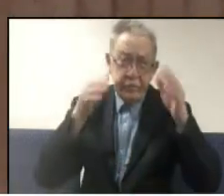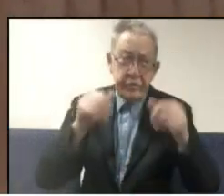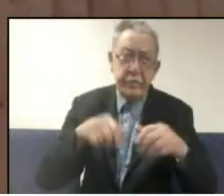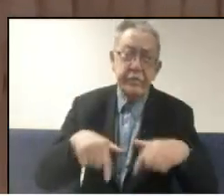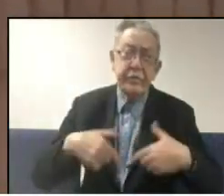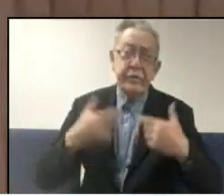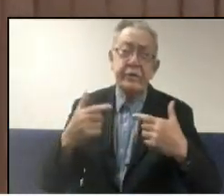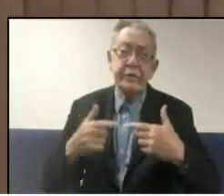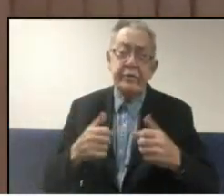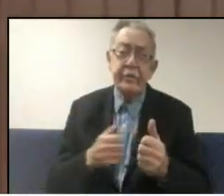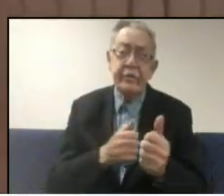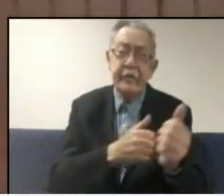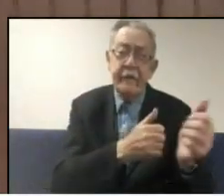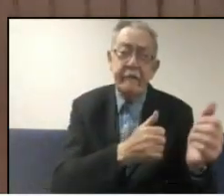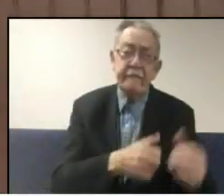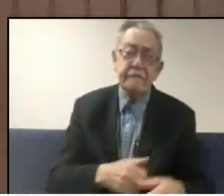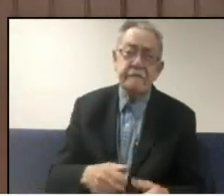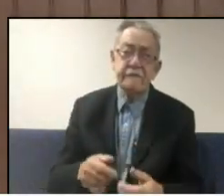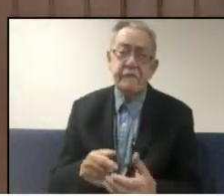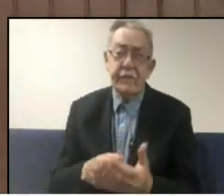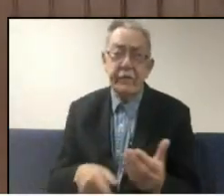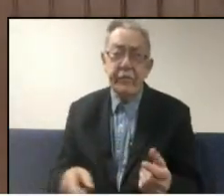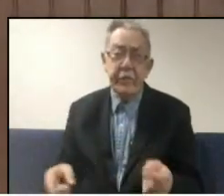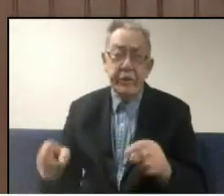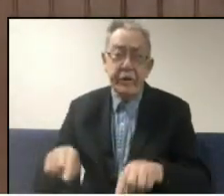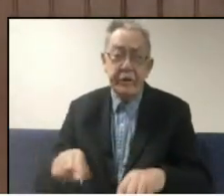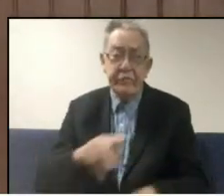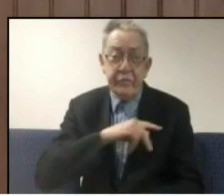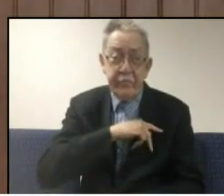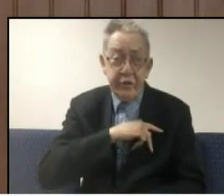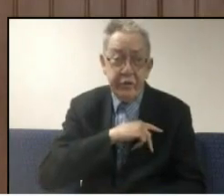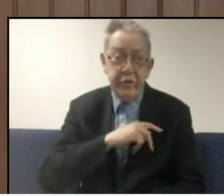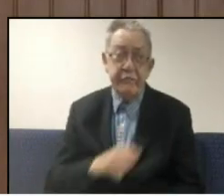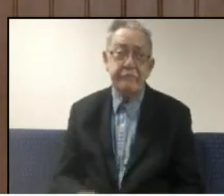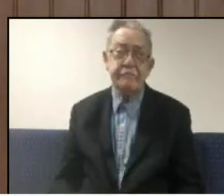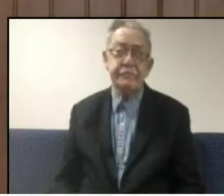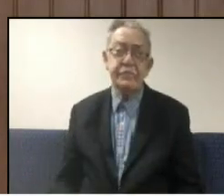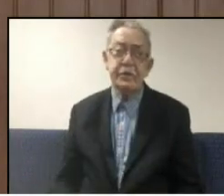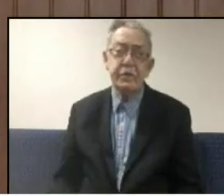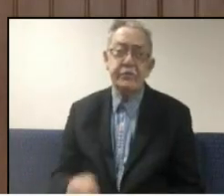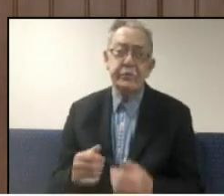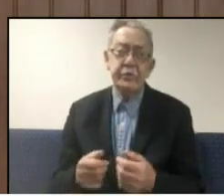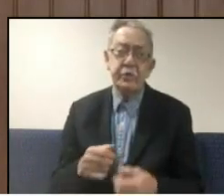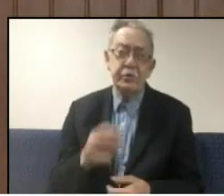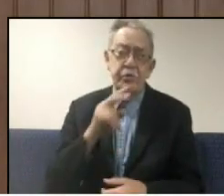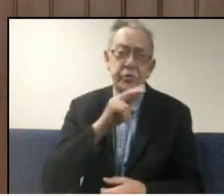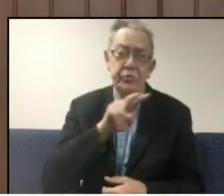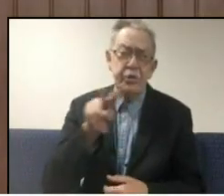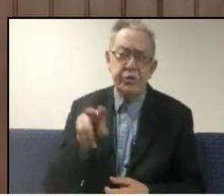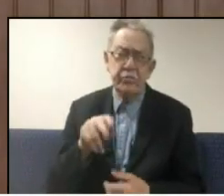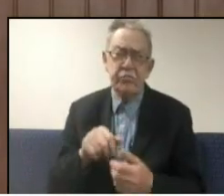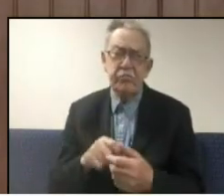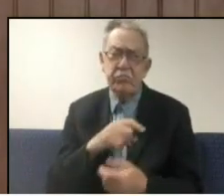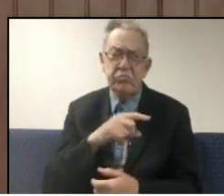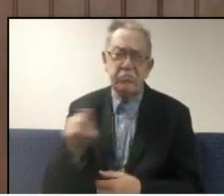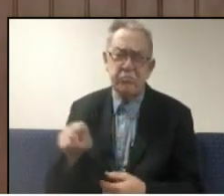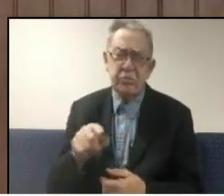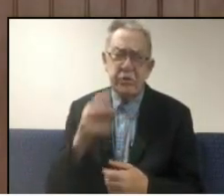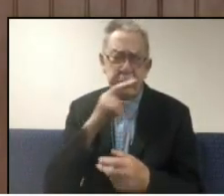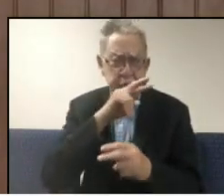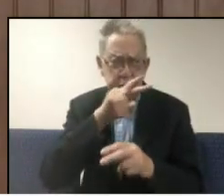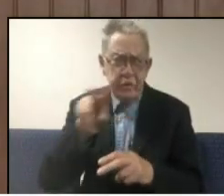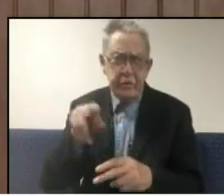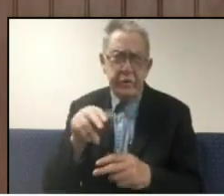follow. And that's exactly what happened to the Apostle Paul. You may be looking at your bad habits and you may be